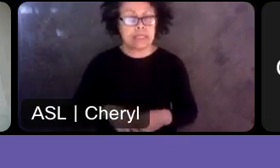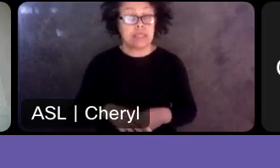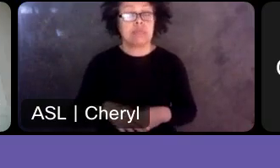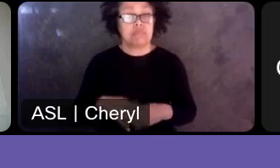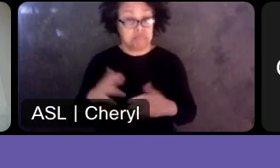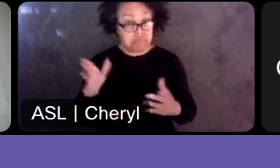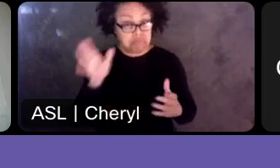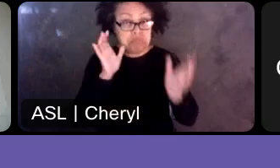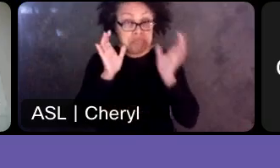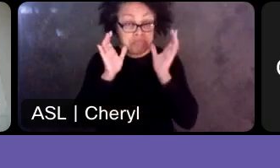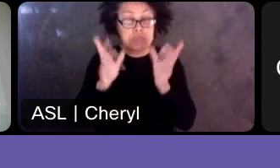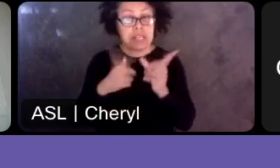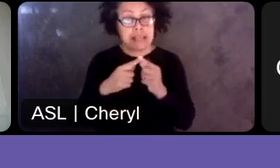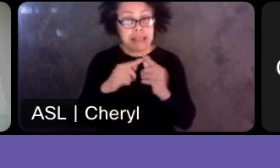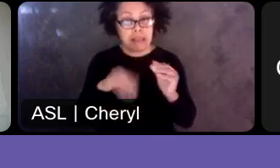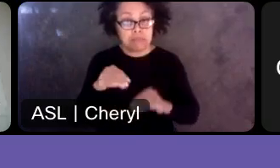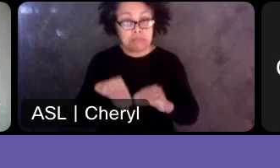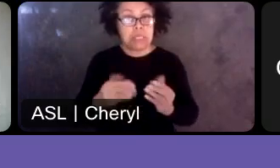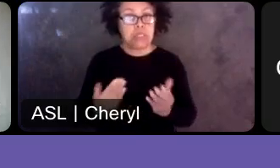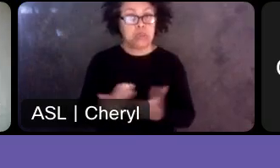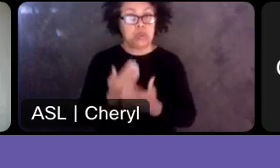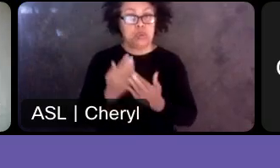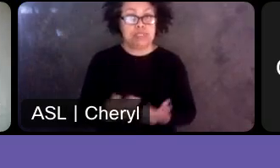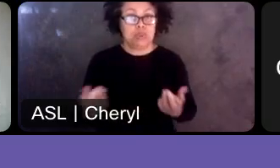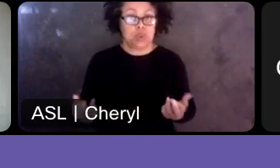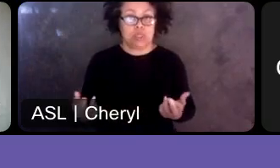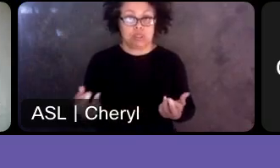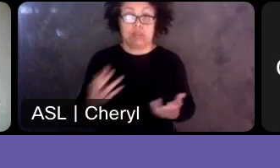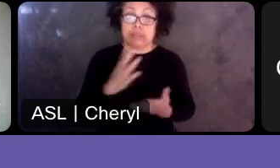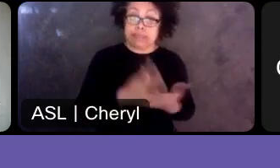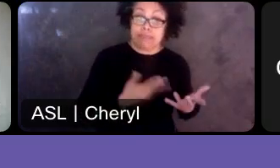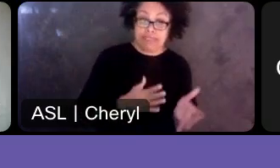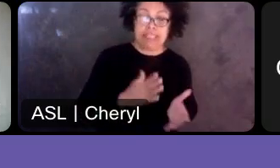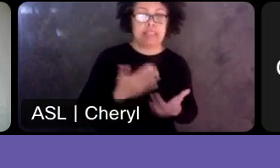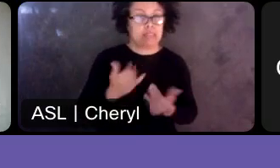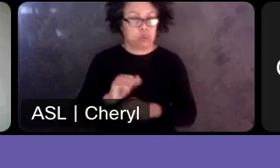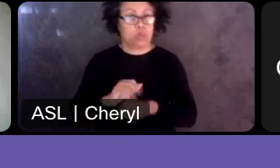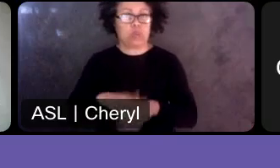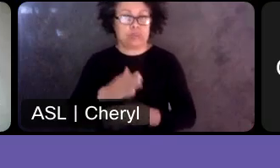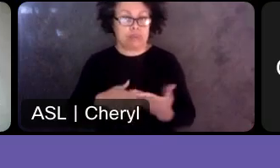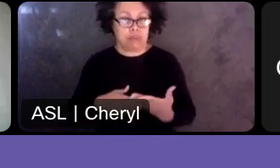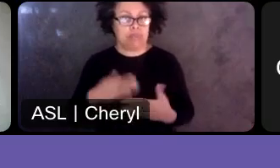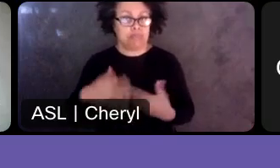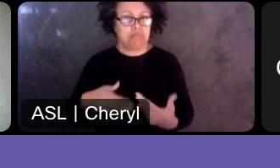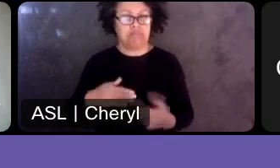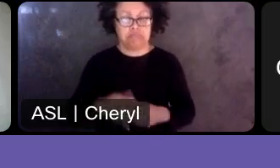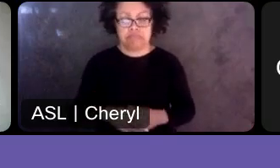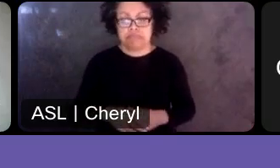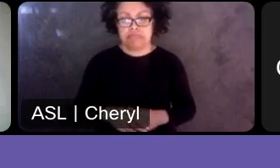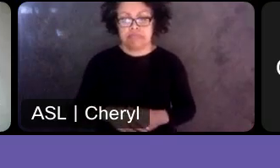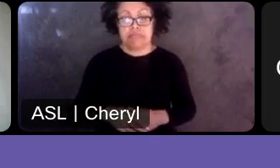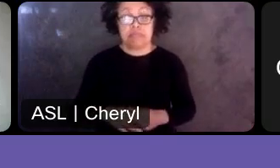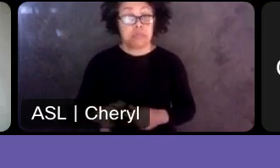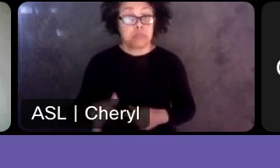were developed and are still in development based on the responses from these assessments. Quotes from the